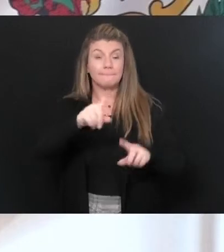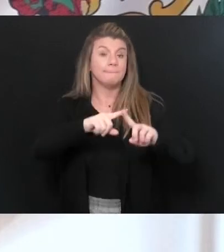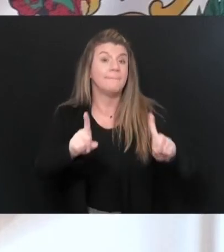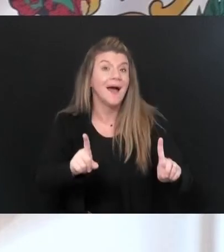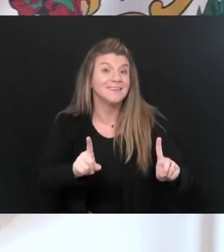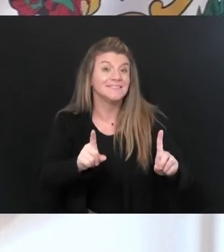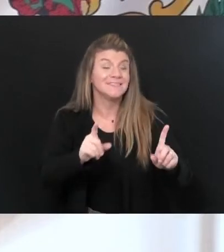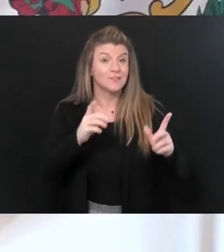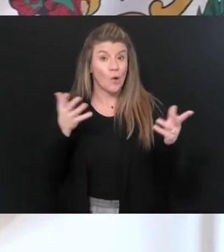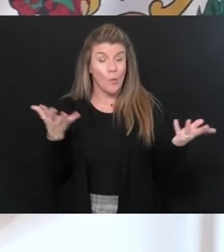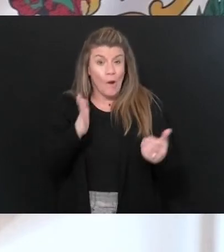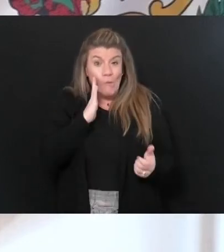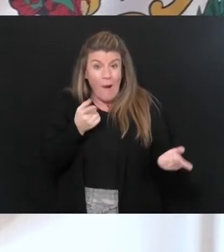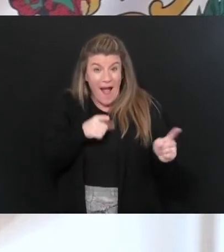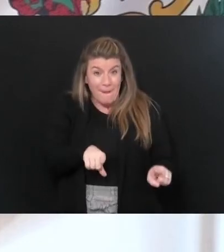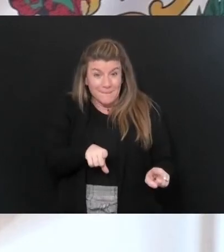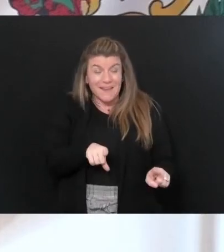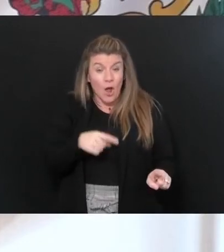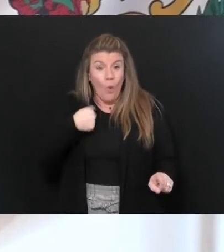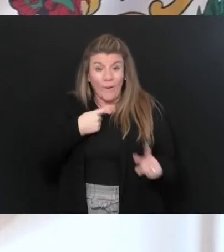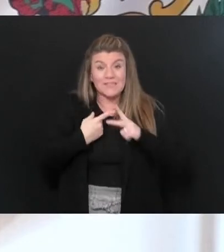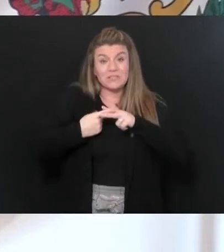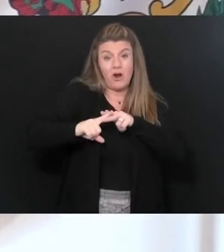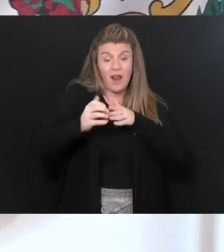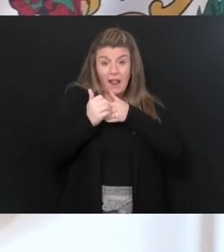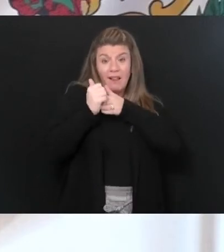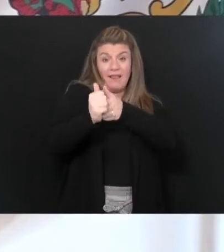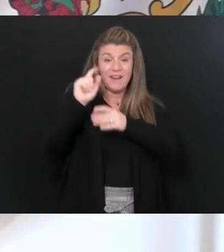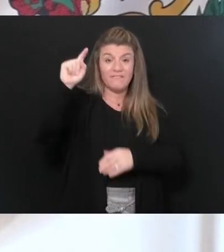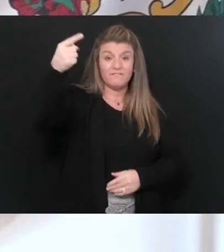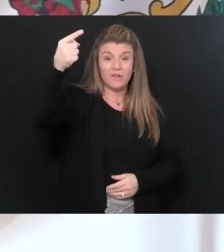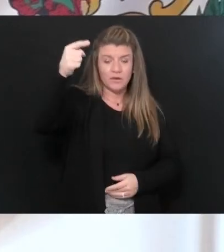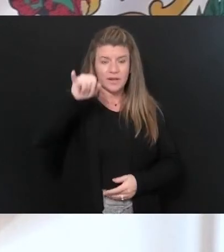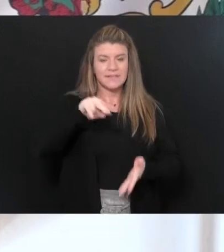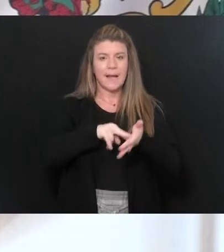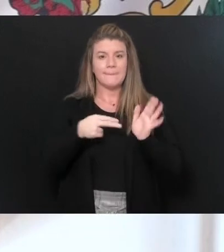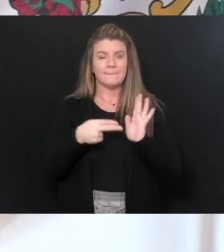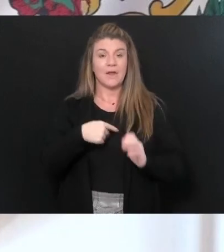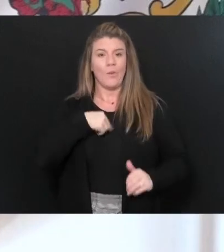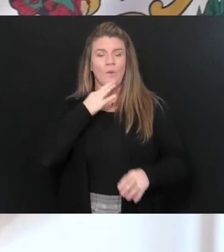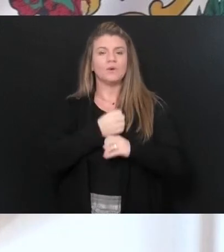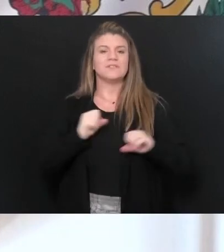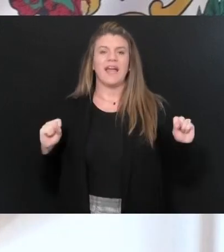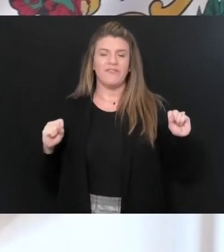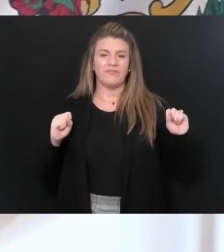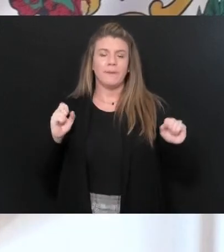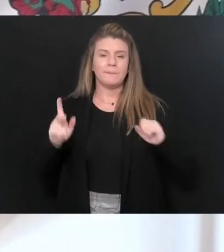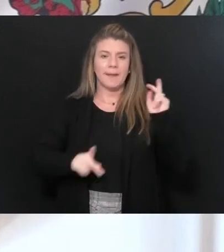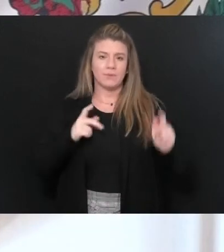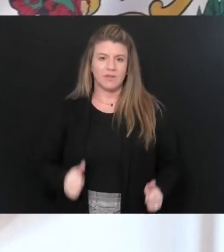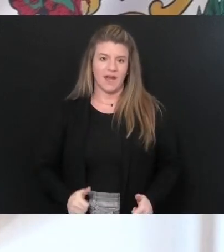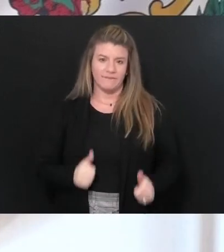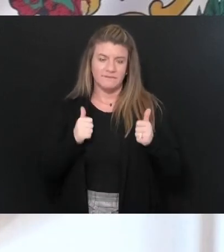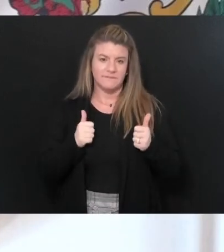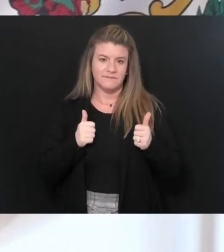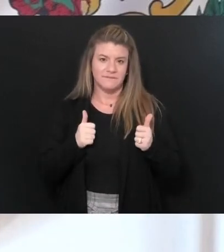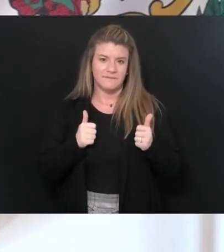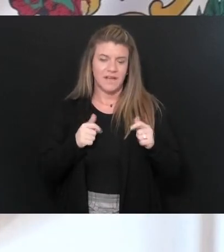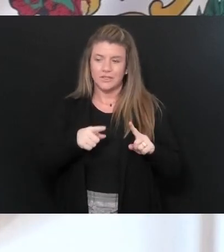have done by being first in the nation is we'll have saved a bunch of people from going to the